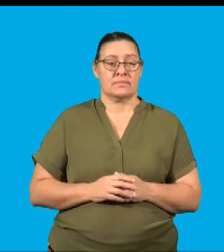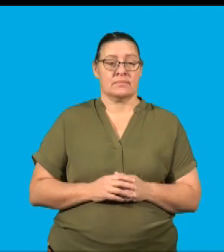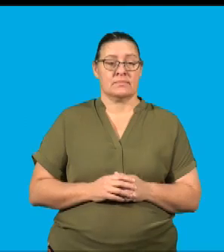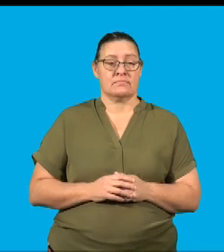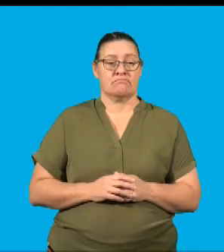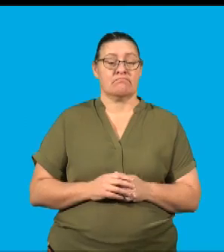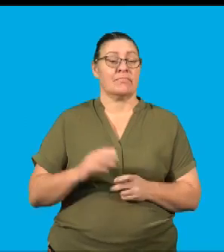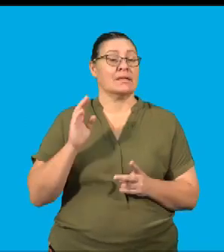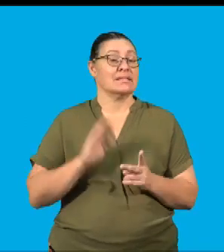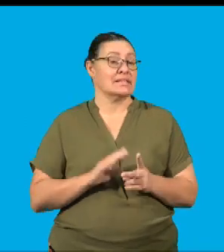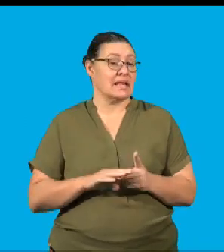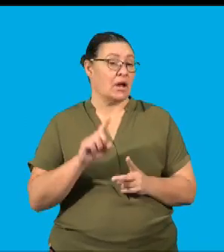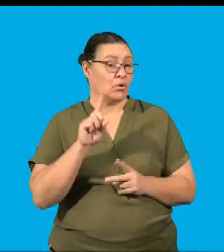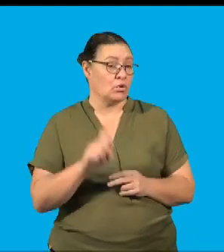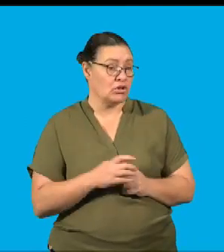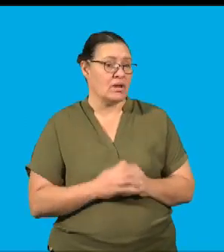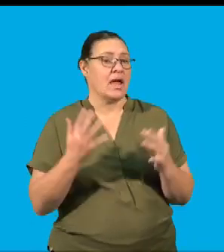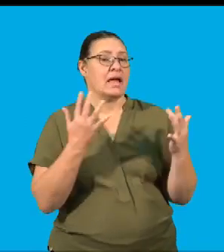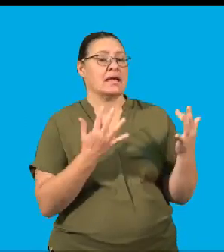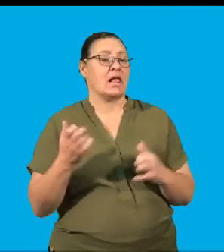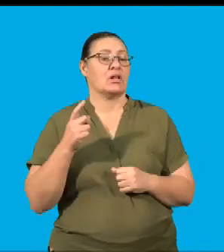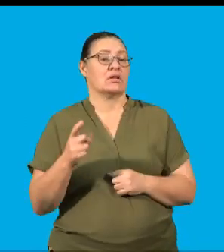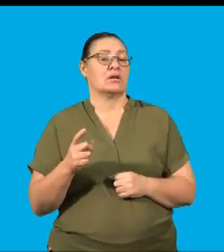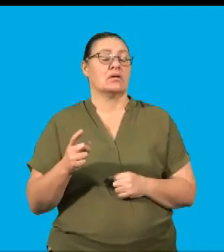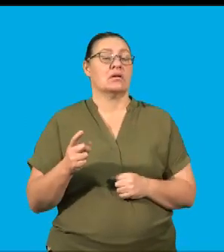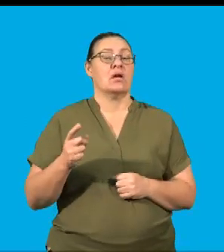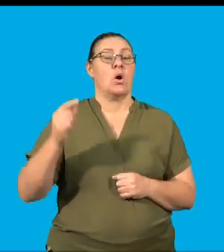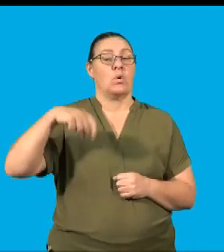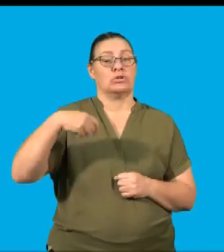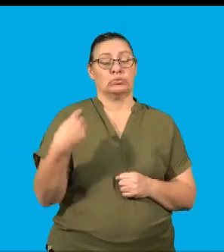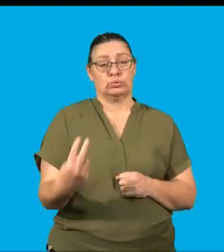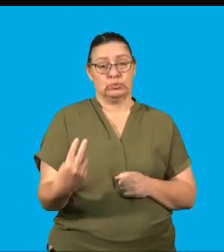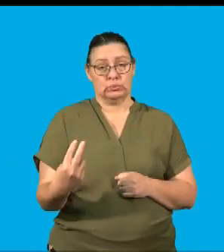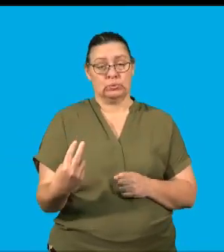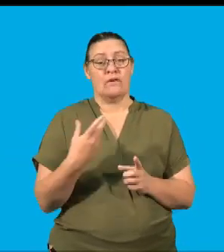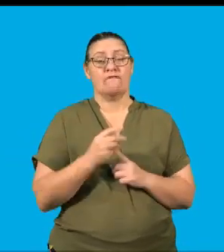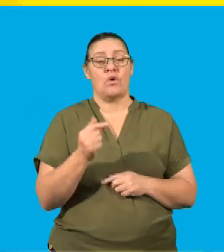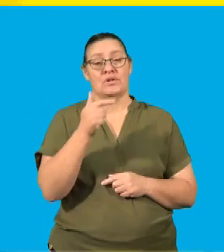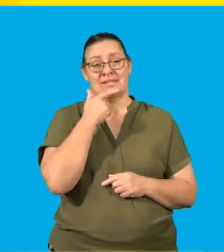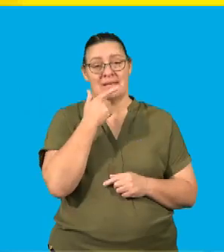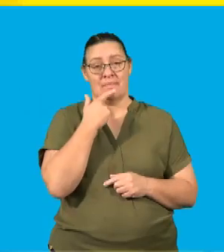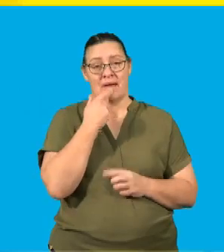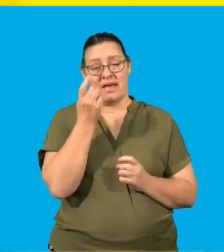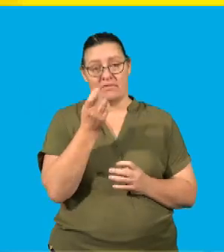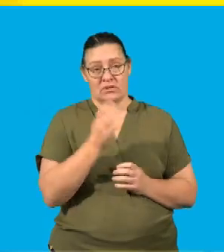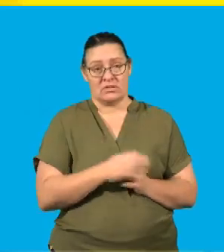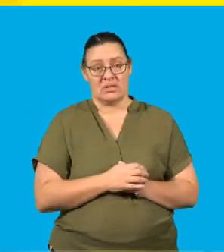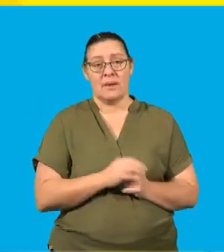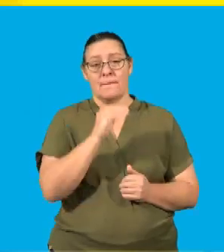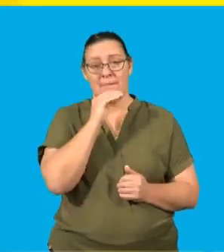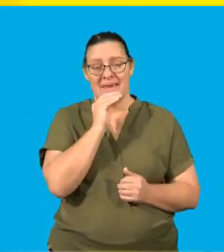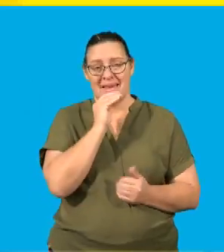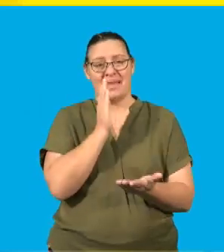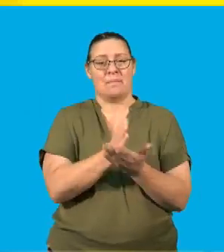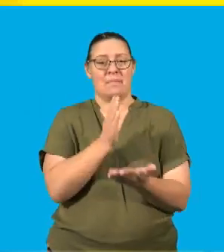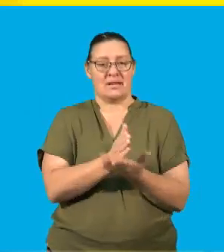The second question, calculate quartile 2 for the December data. Quartile 2 is also known